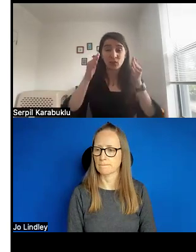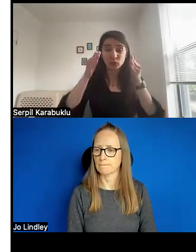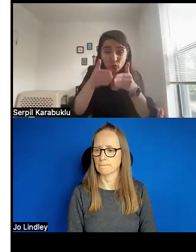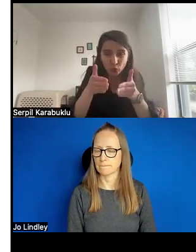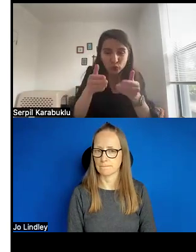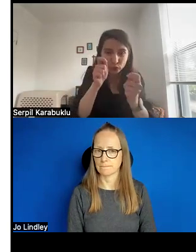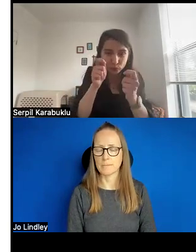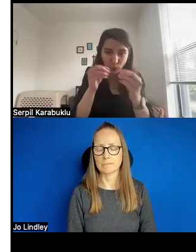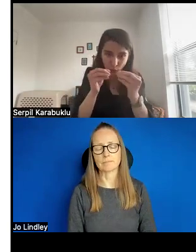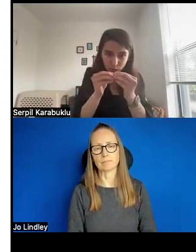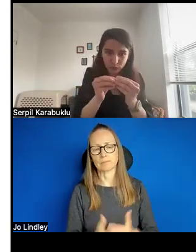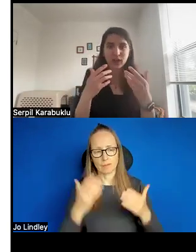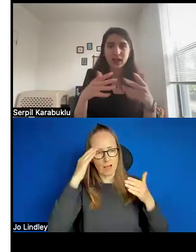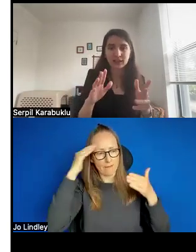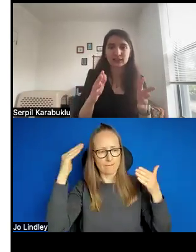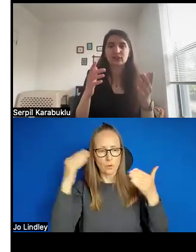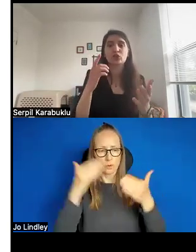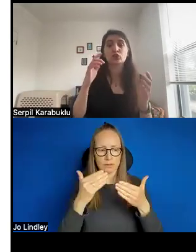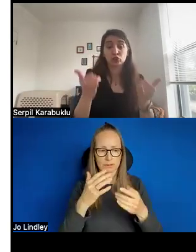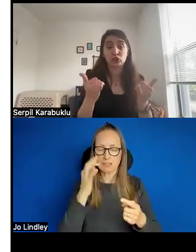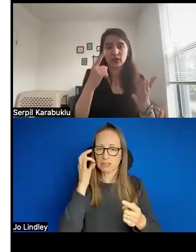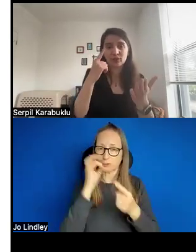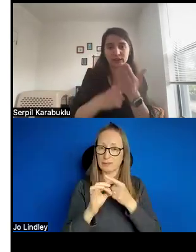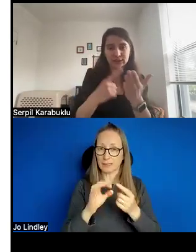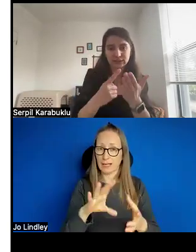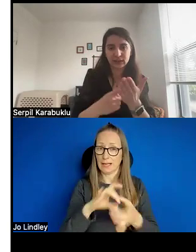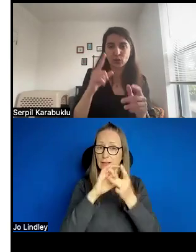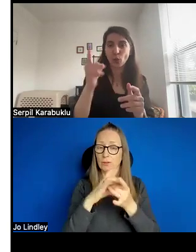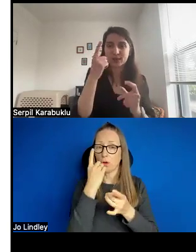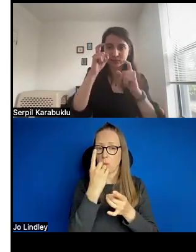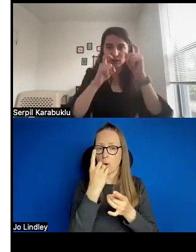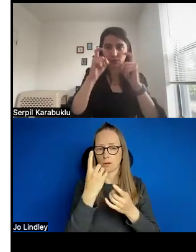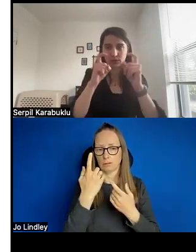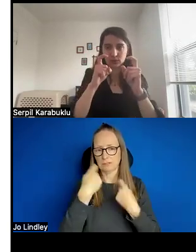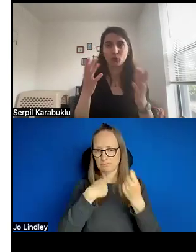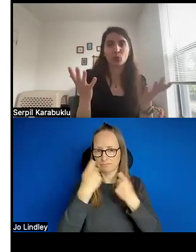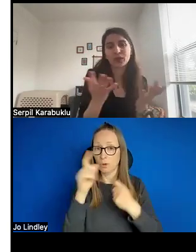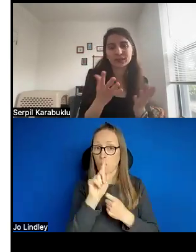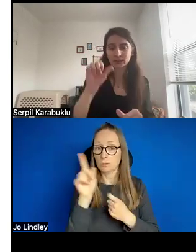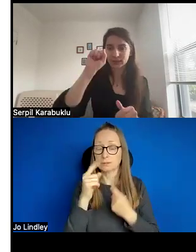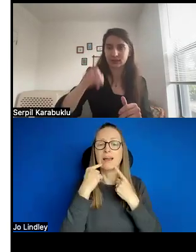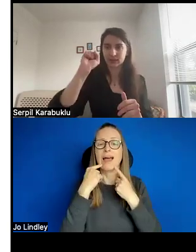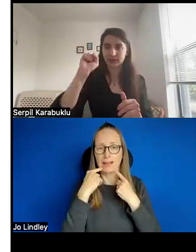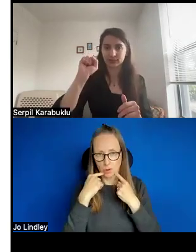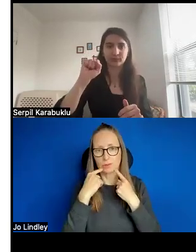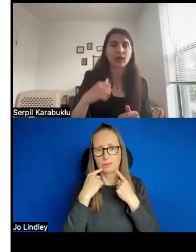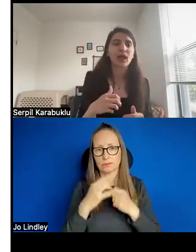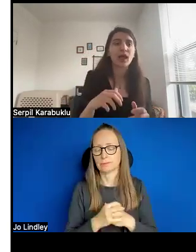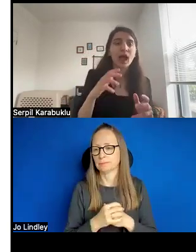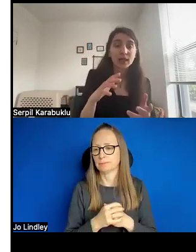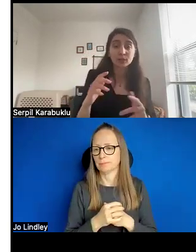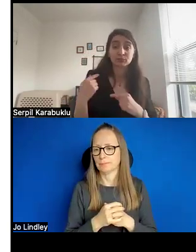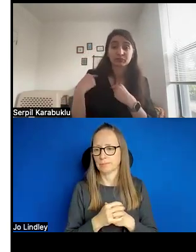I will focus more and specifically look at one non-manual marker, head nod. In the